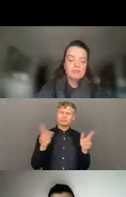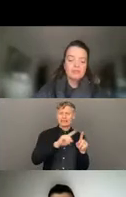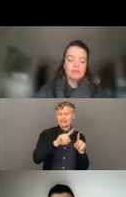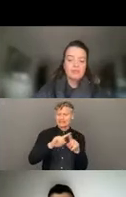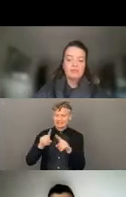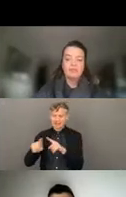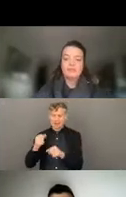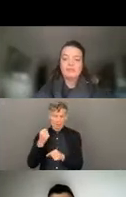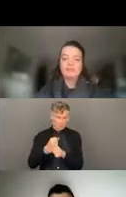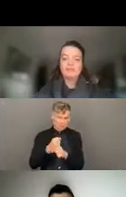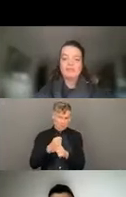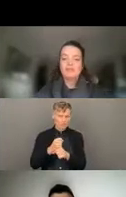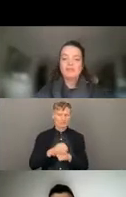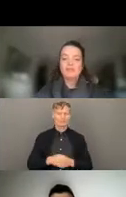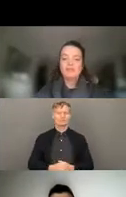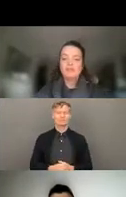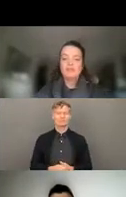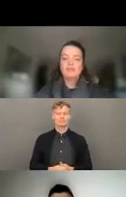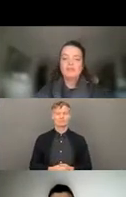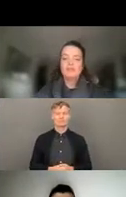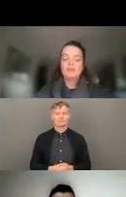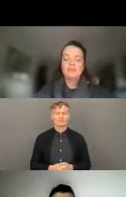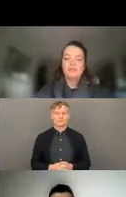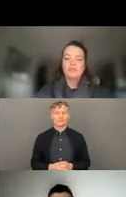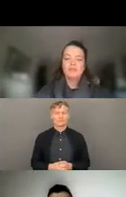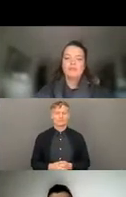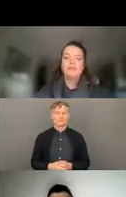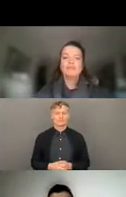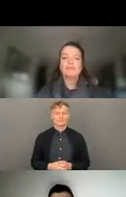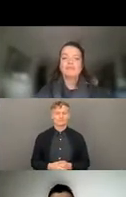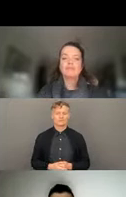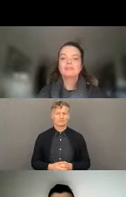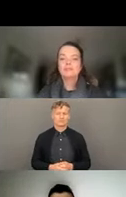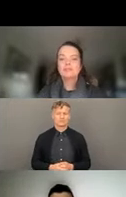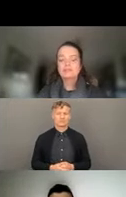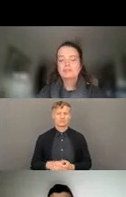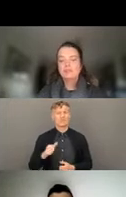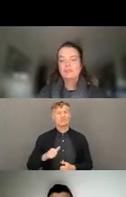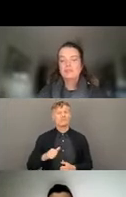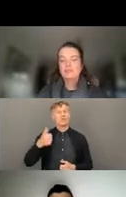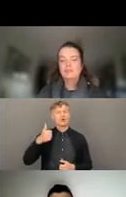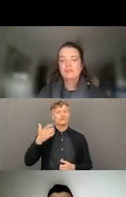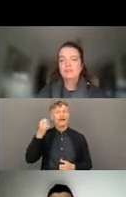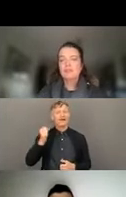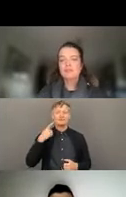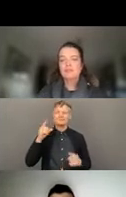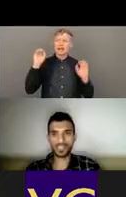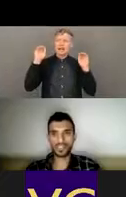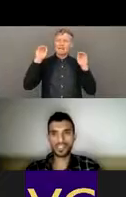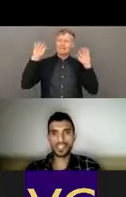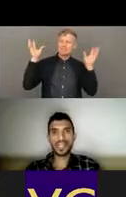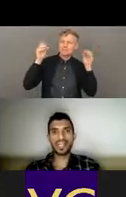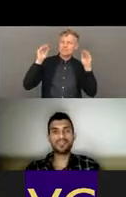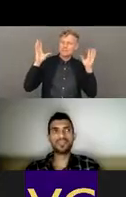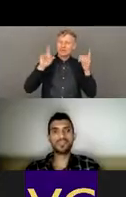first one is carrying out multi-sectoral emergency responses projects